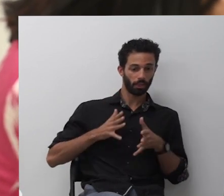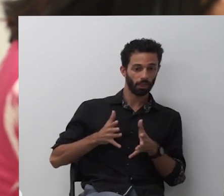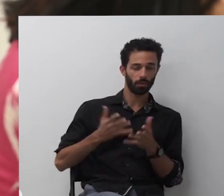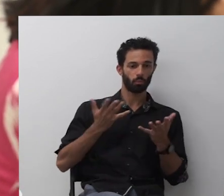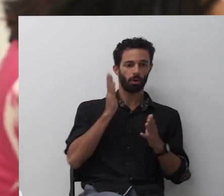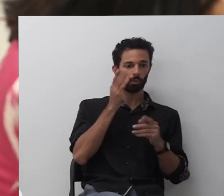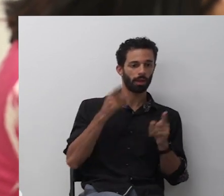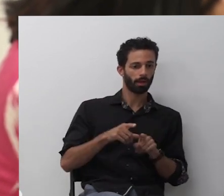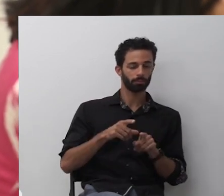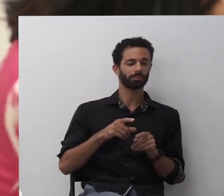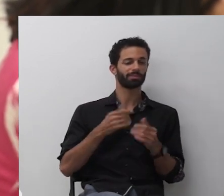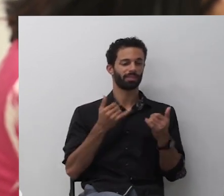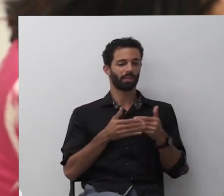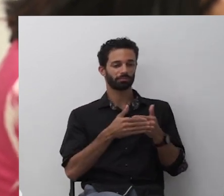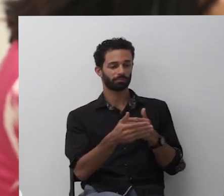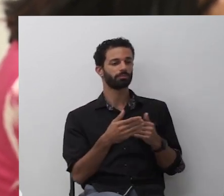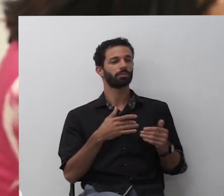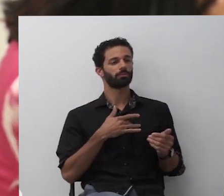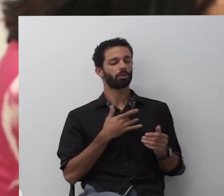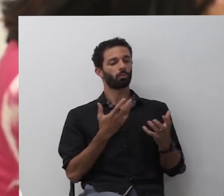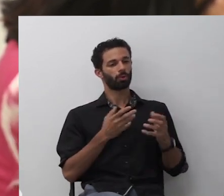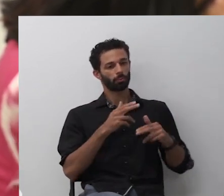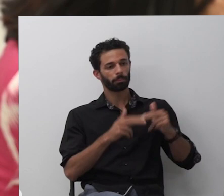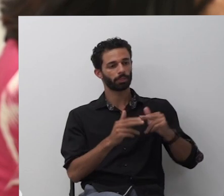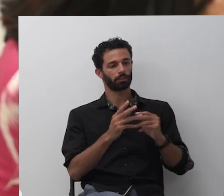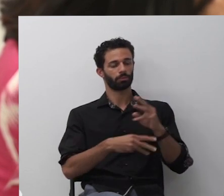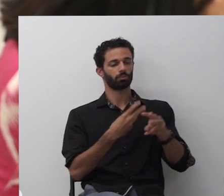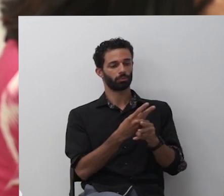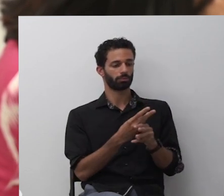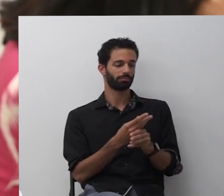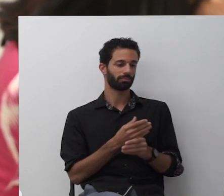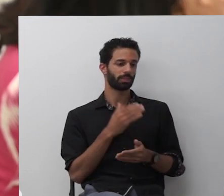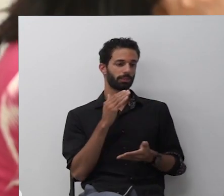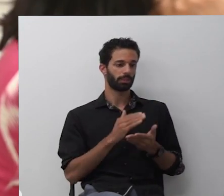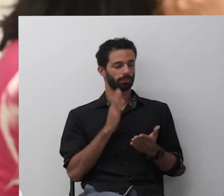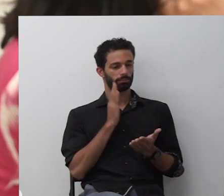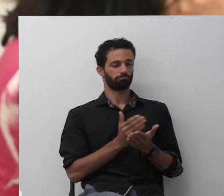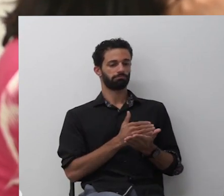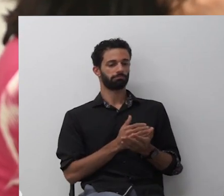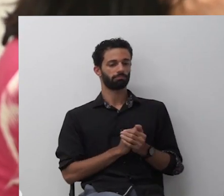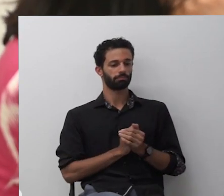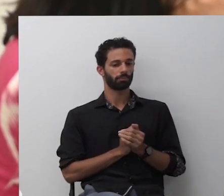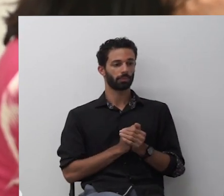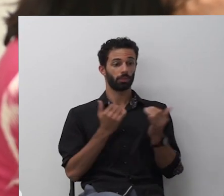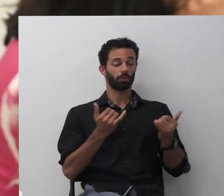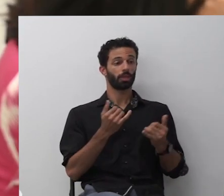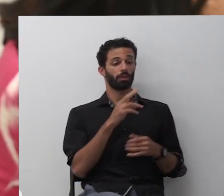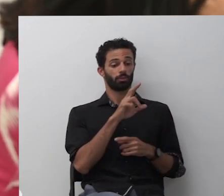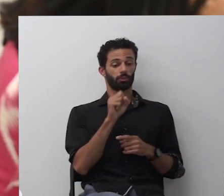to happen, like less frenetic. And I mean, I think this comes up a lot. You know, today the U.S. landed